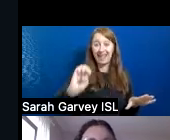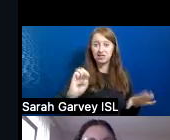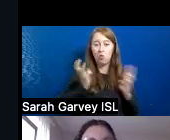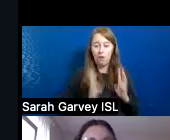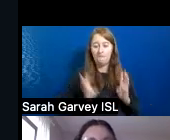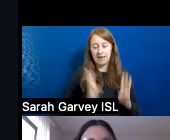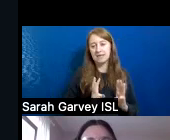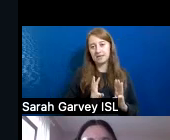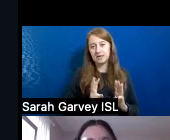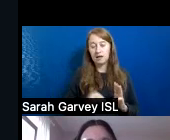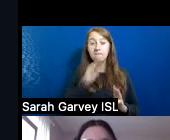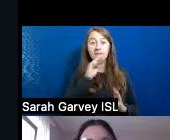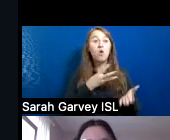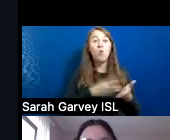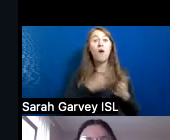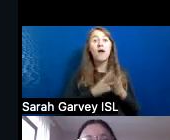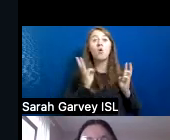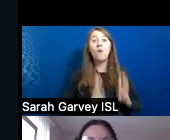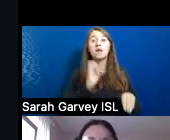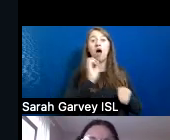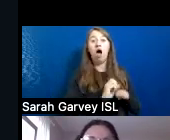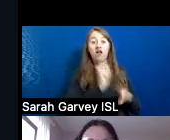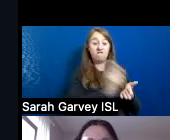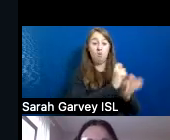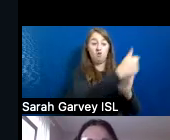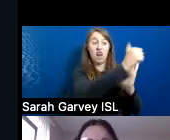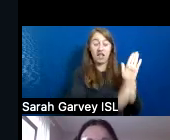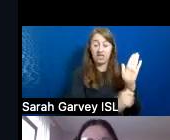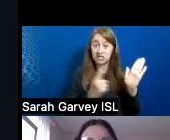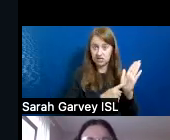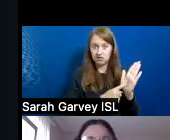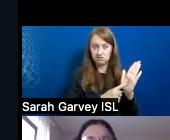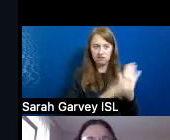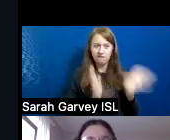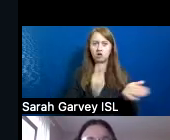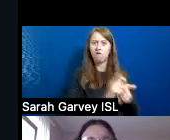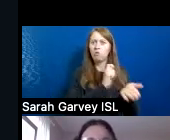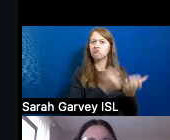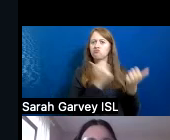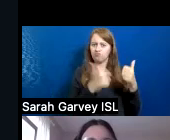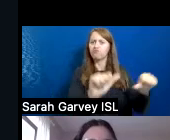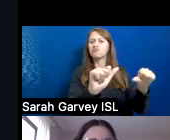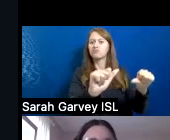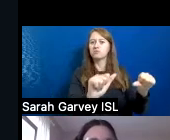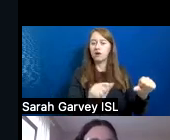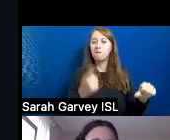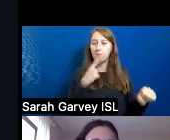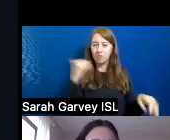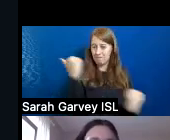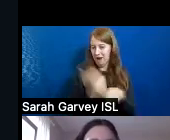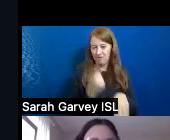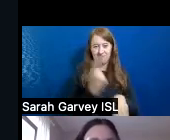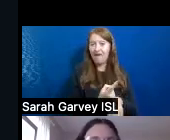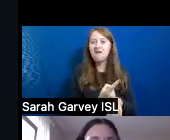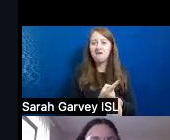was also visible in the last Assembly election and then the general election before that. So these barriers, is pretty clear that they don't exist